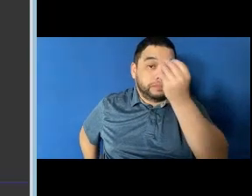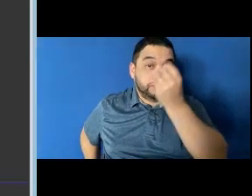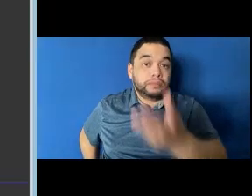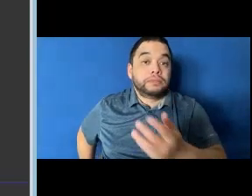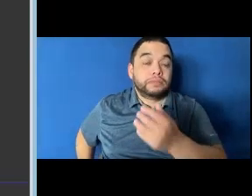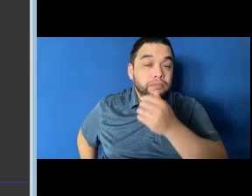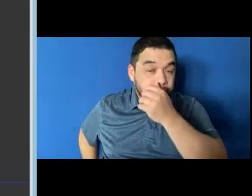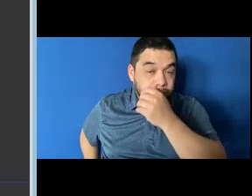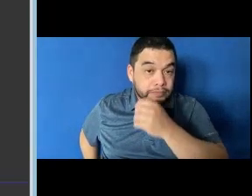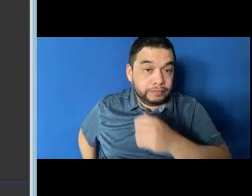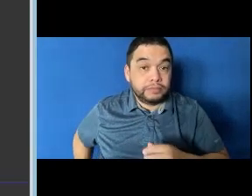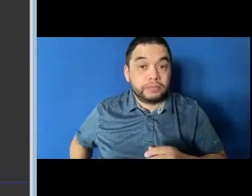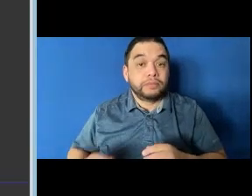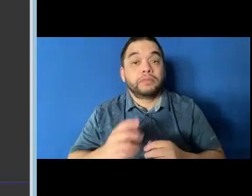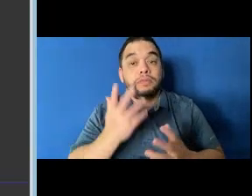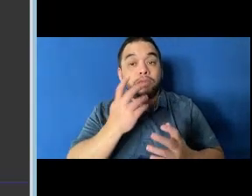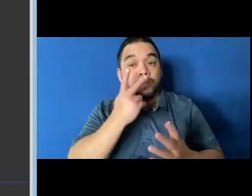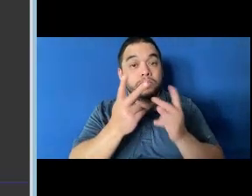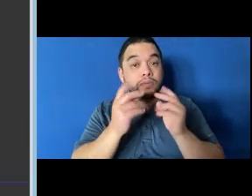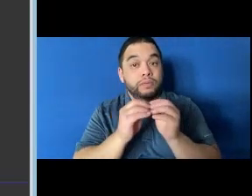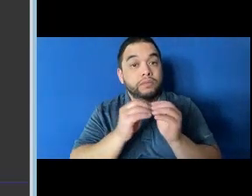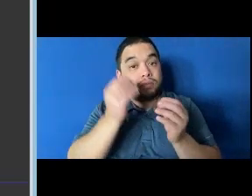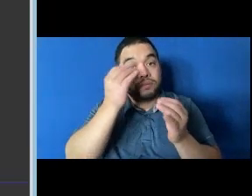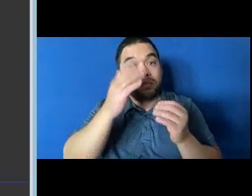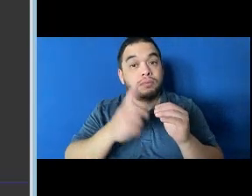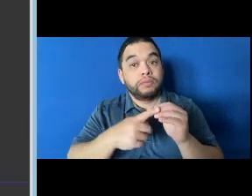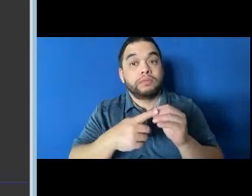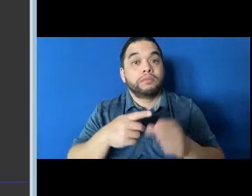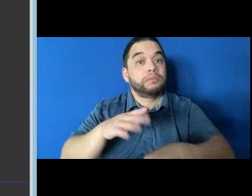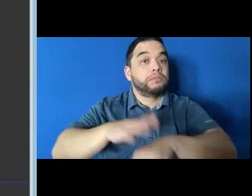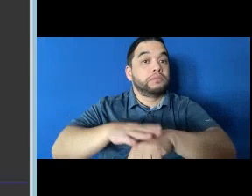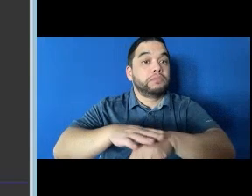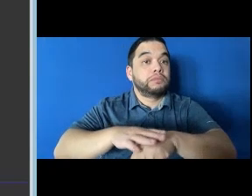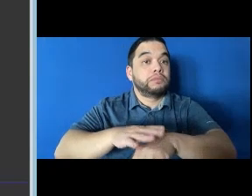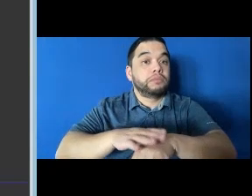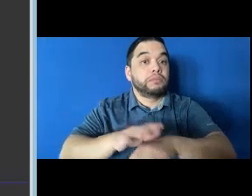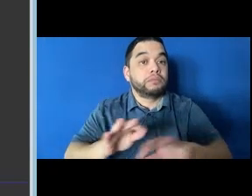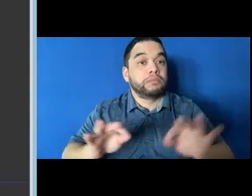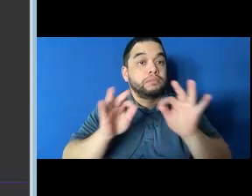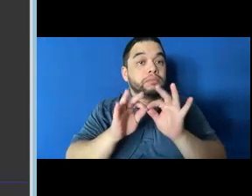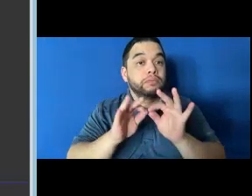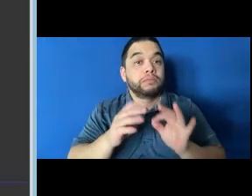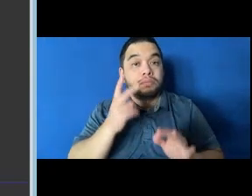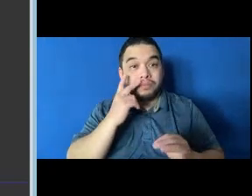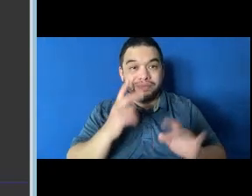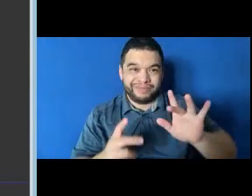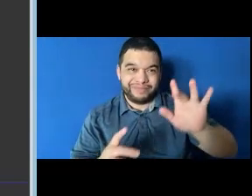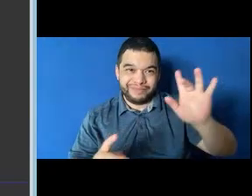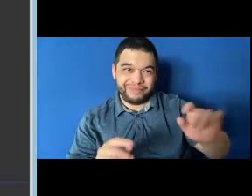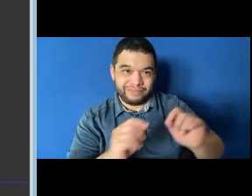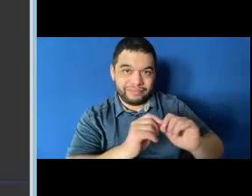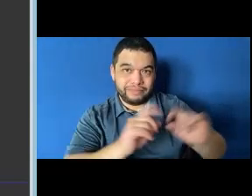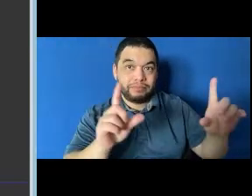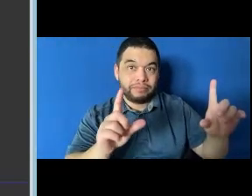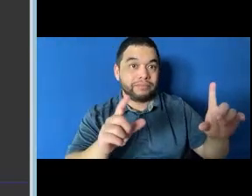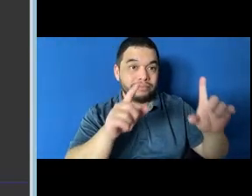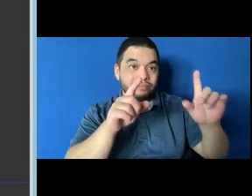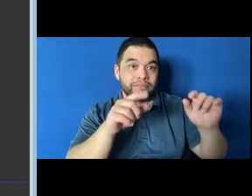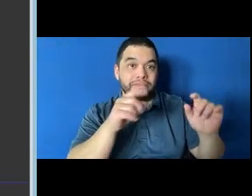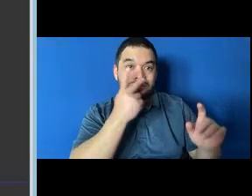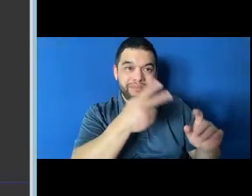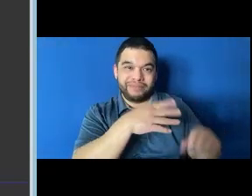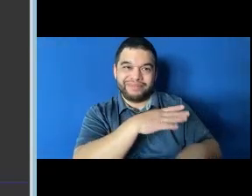información sobre las to alertas look for more information pertinentes, about pueden the hacerle alerts that clic are en el pertinent or mapa the y va a ser una advisories and ventanita warnings, you can go donde to the sale map and you'll esa see a alerta window y donde where va a